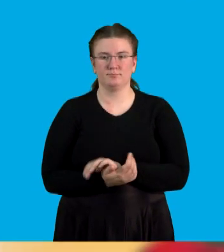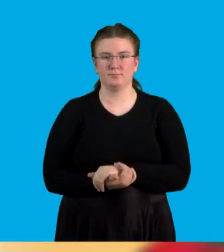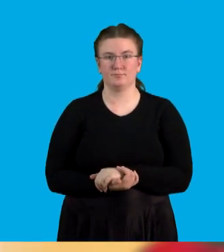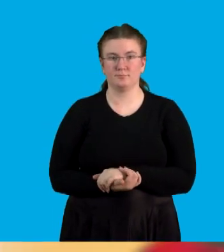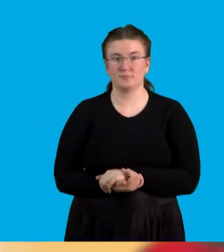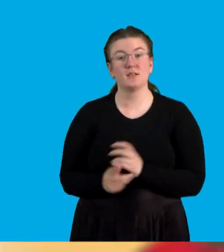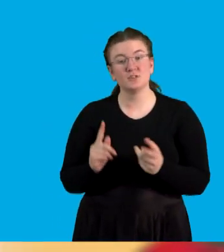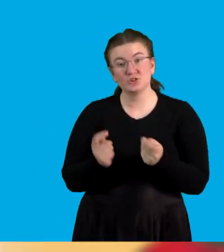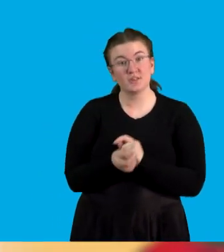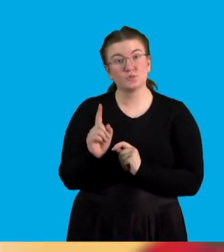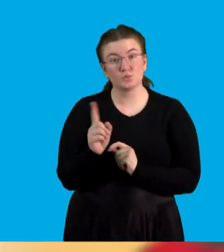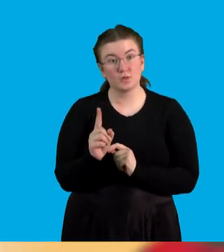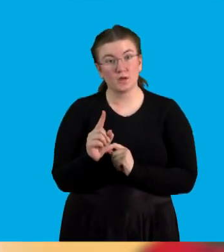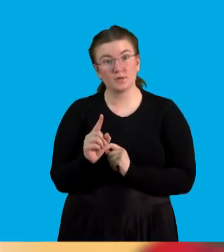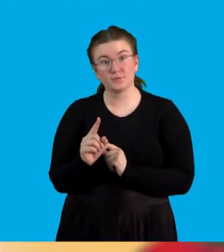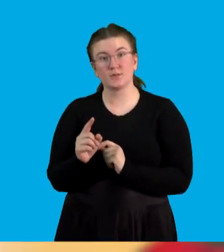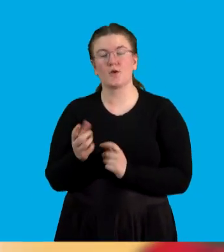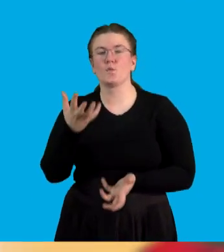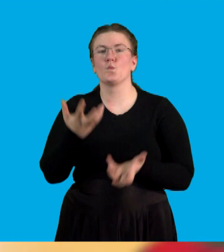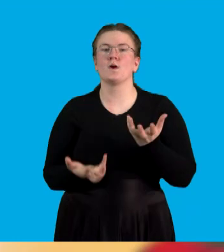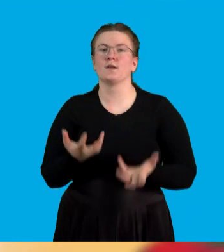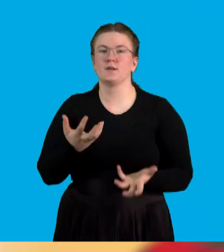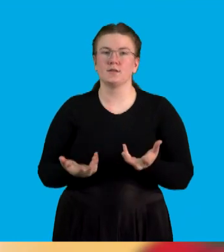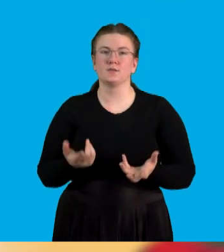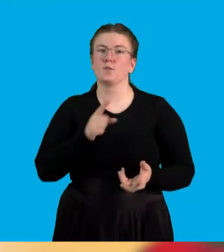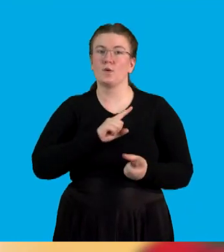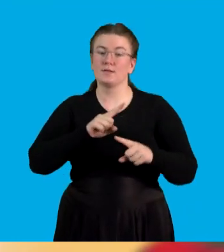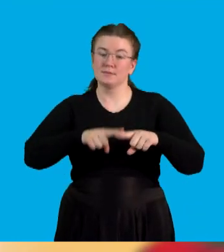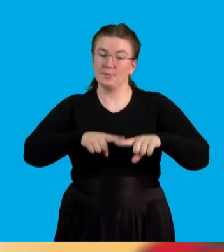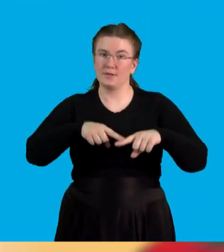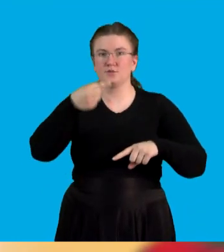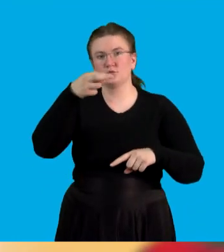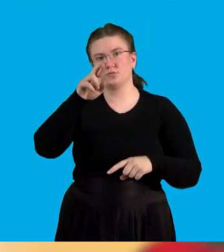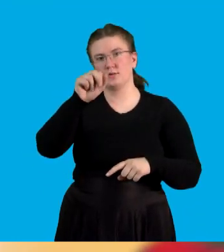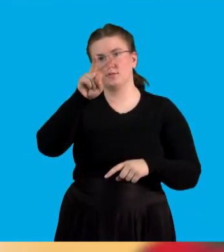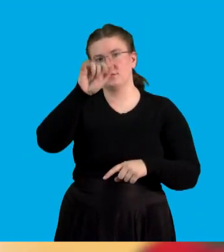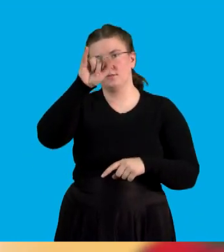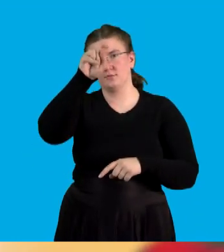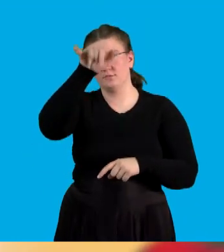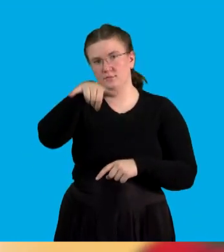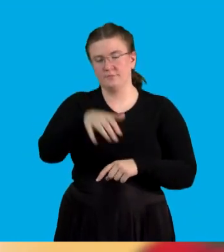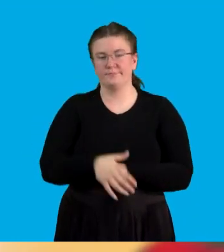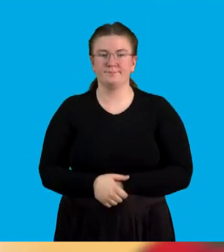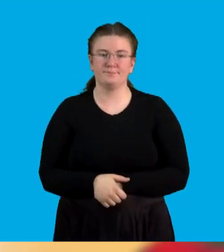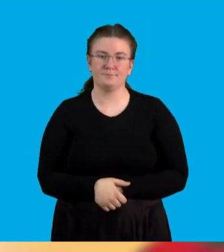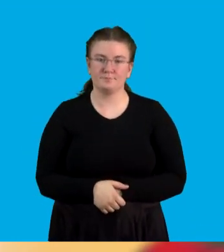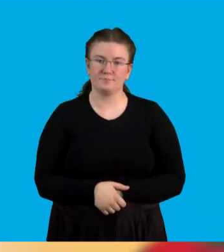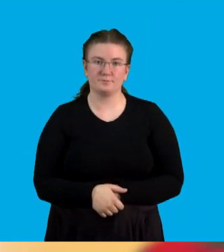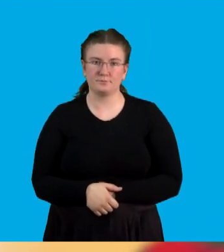object is not going to change. What is going to change is going to be the weight of this object depending on where it is in the universe.